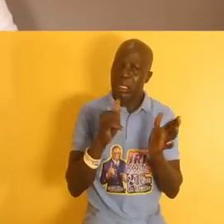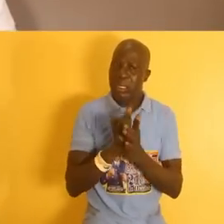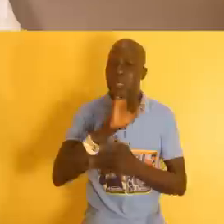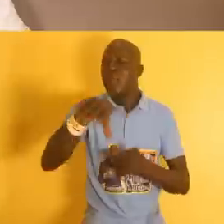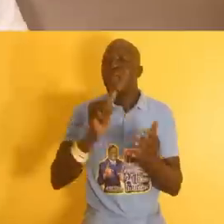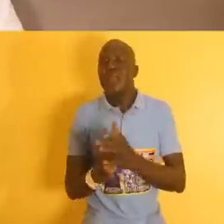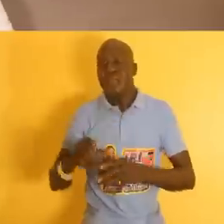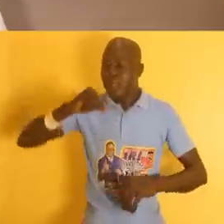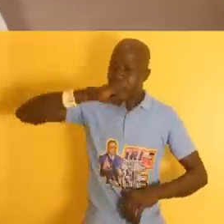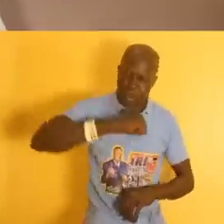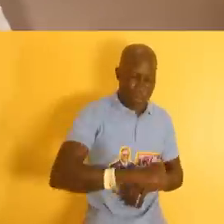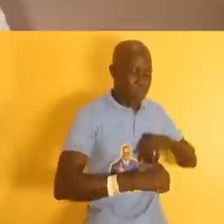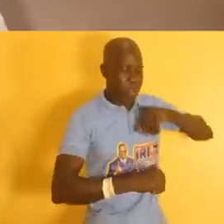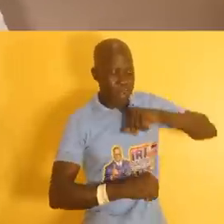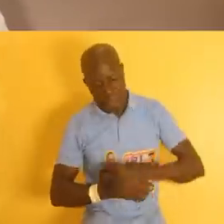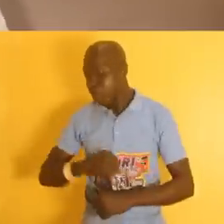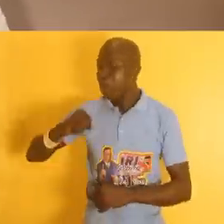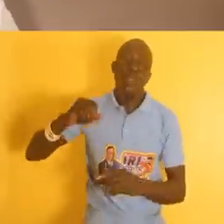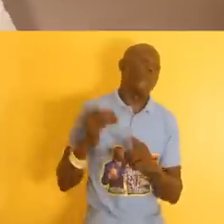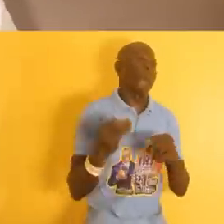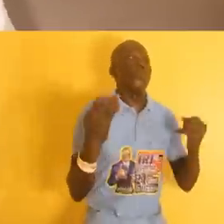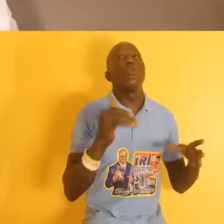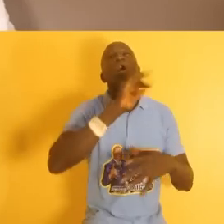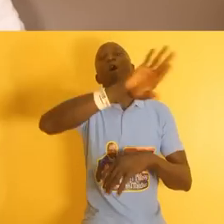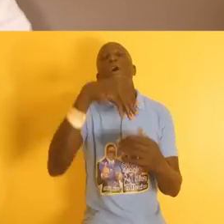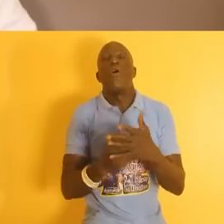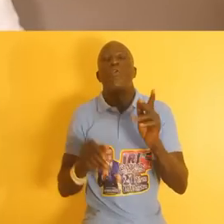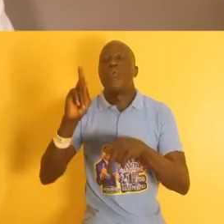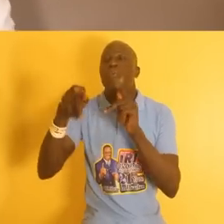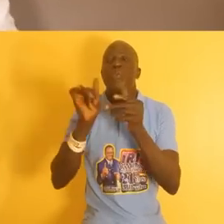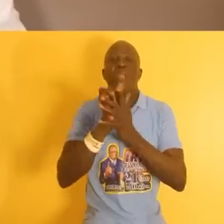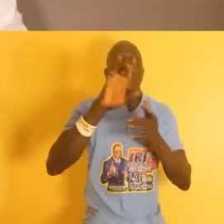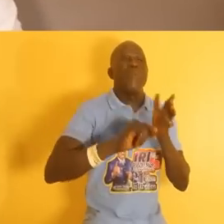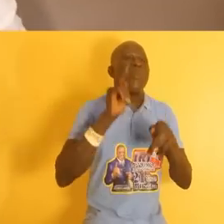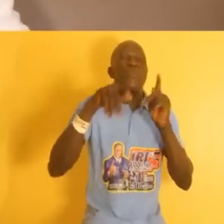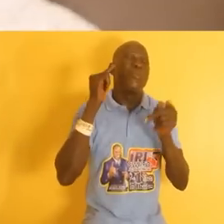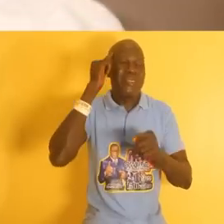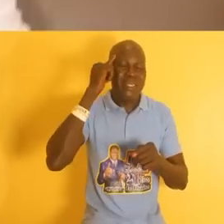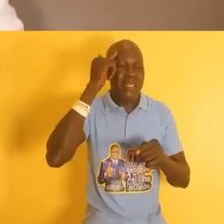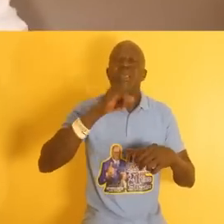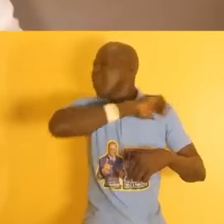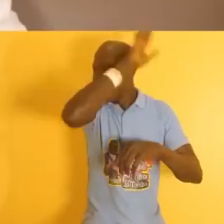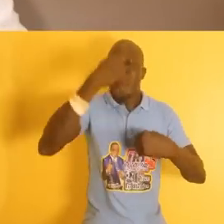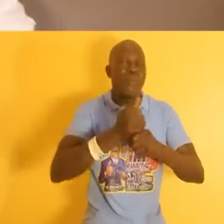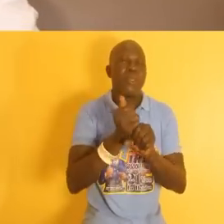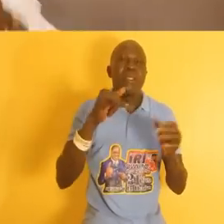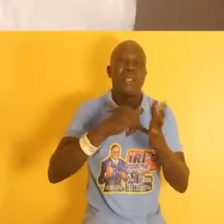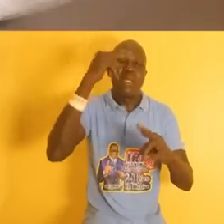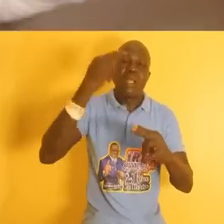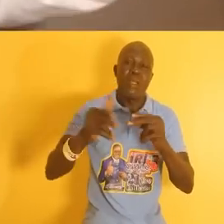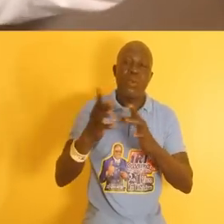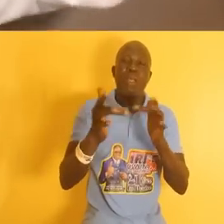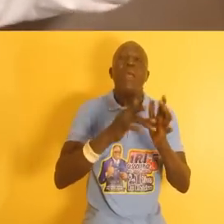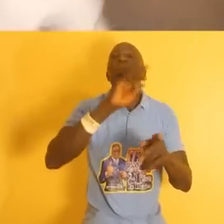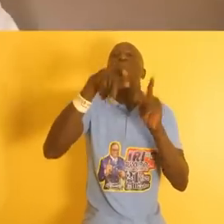could more to call you to see. Ah, she gave us so much. But where you see a all the people that you'll be God, you're a in the name of Jesus. And